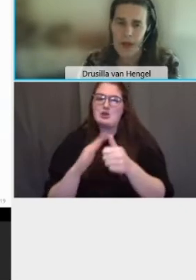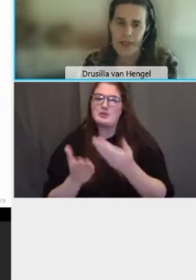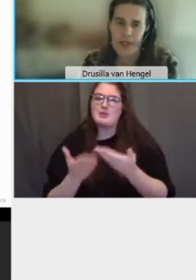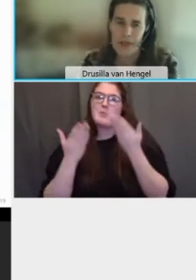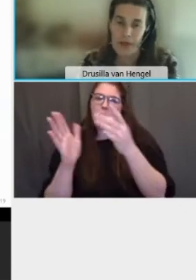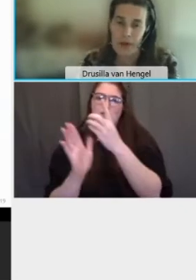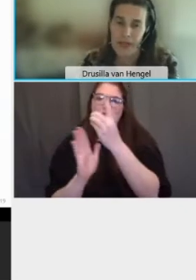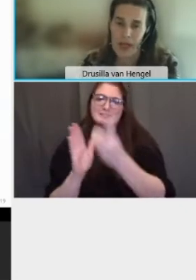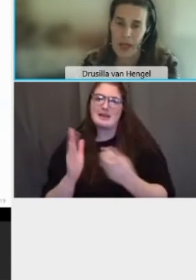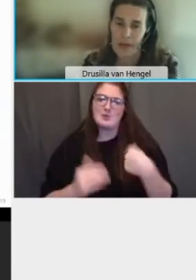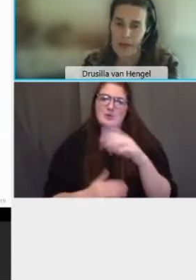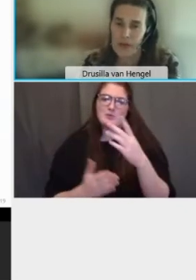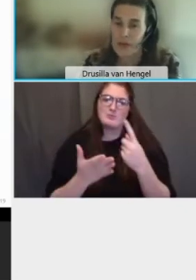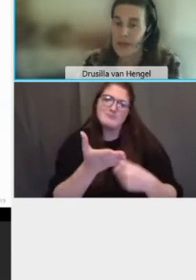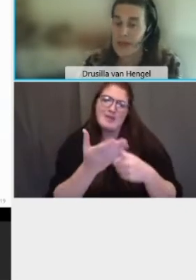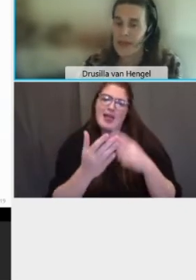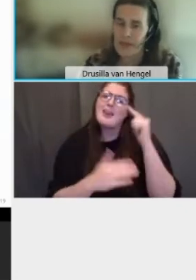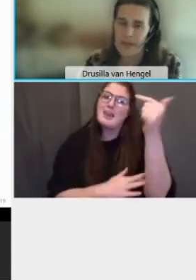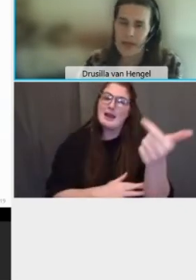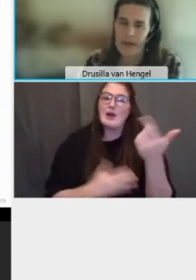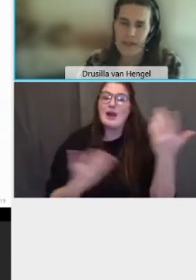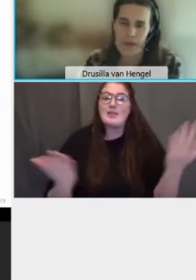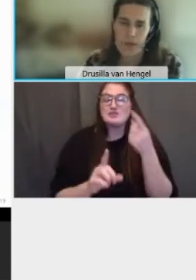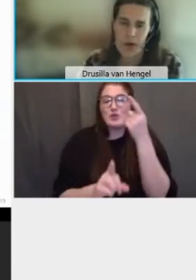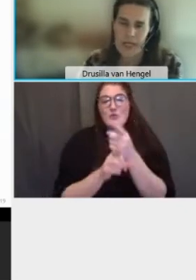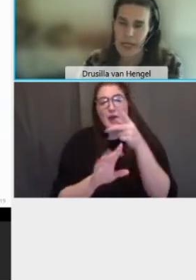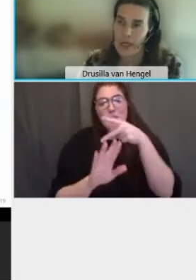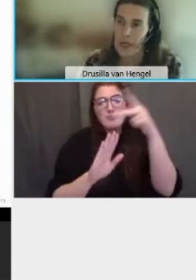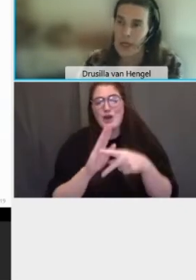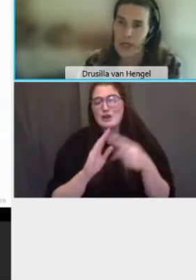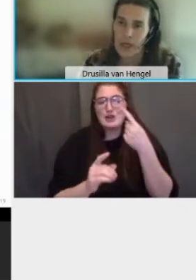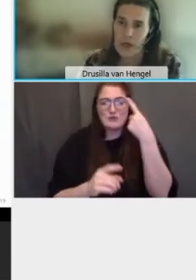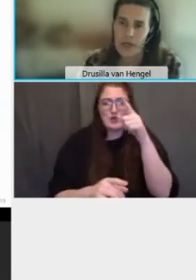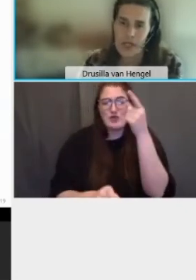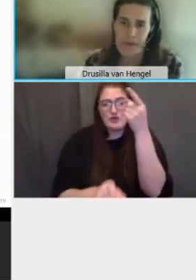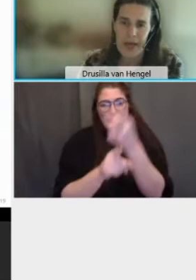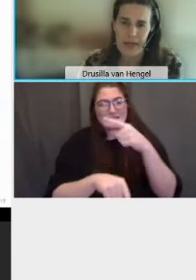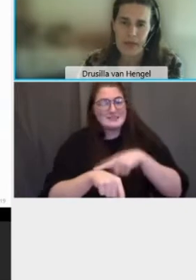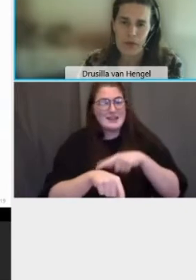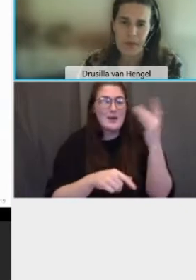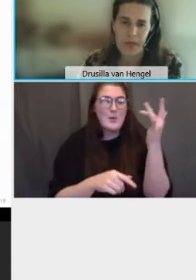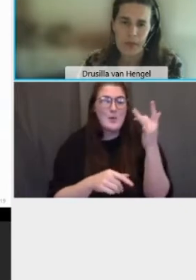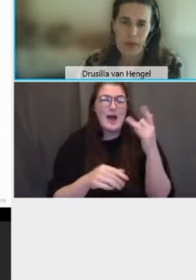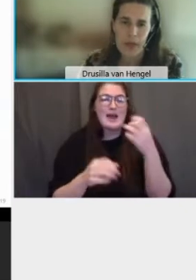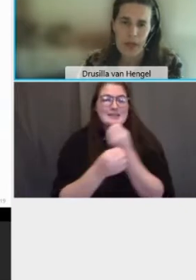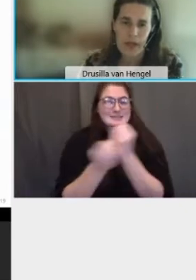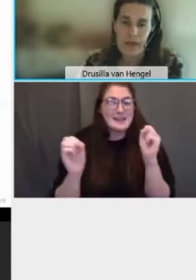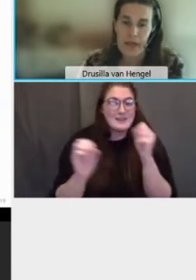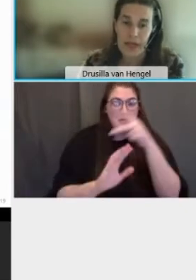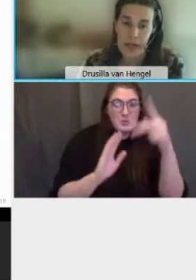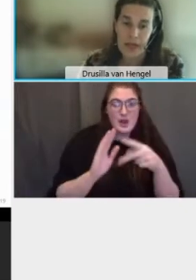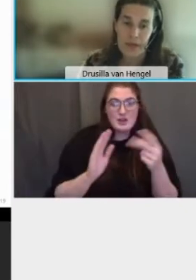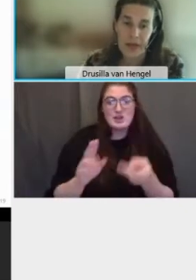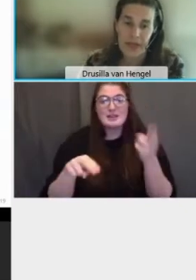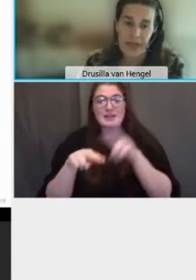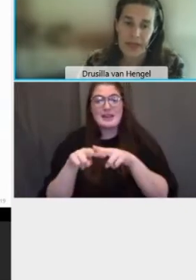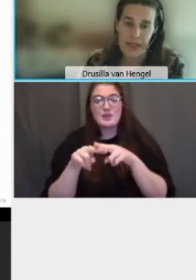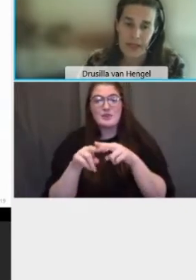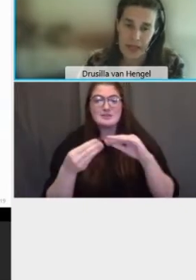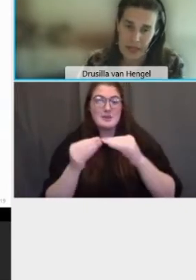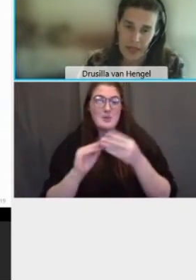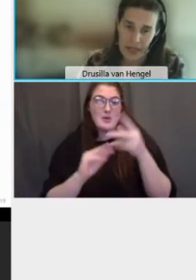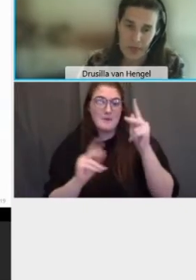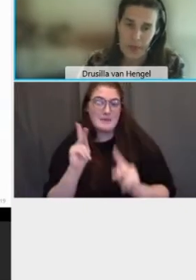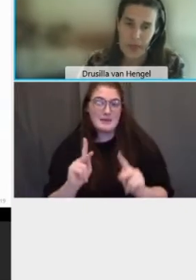is the right project at the right time due to the safety benefits of the project, the increased capacity for people, the expected